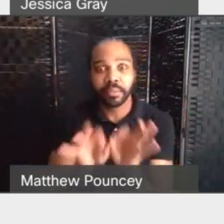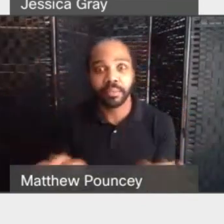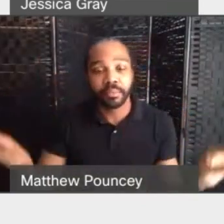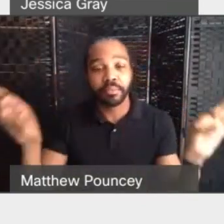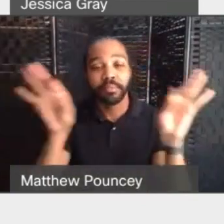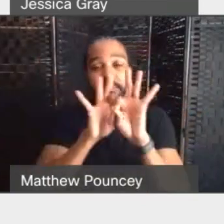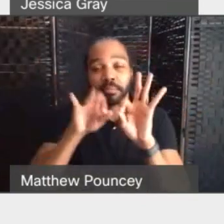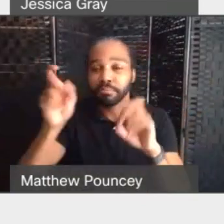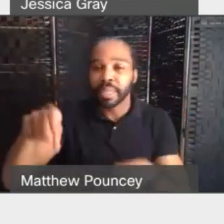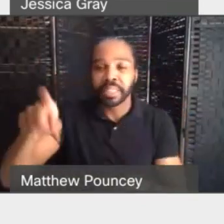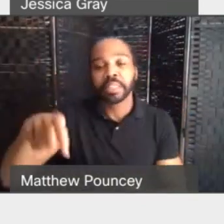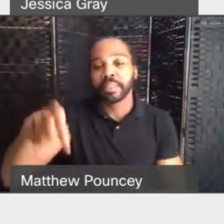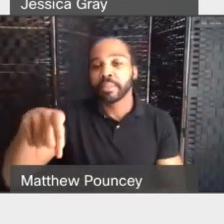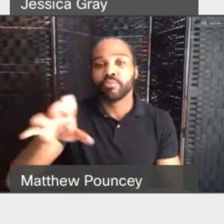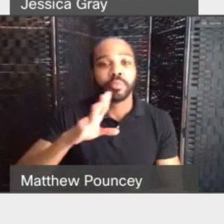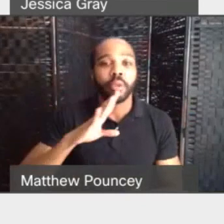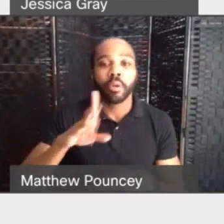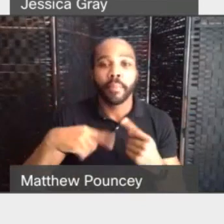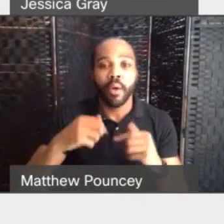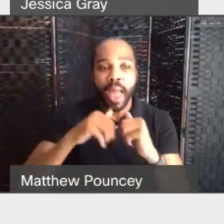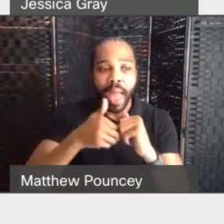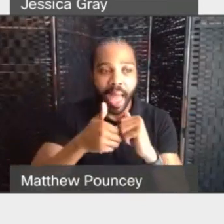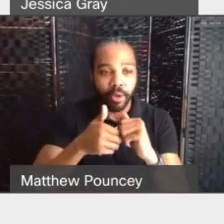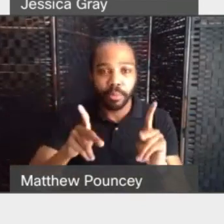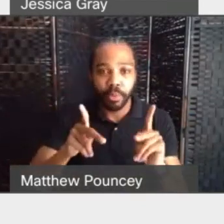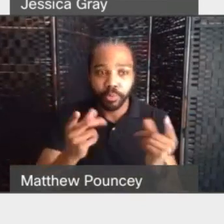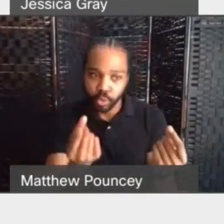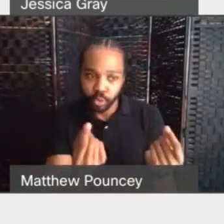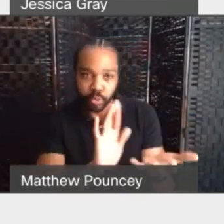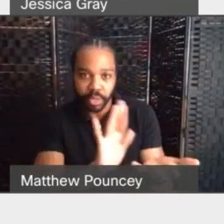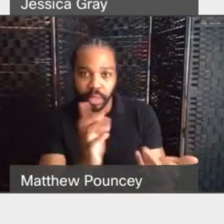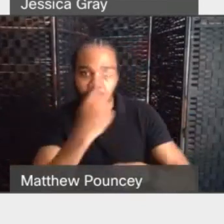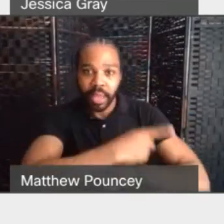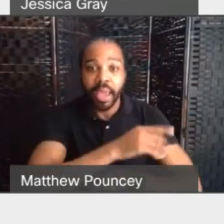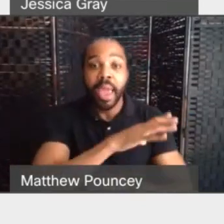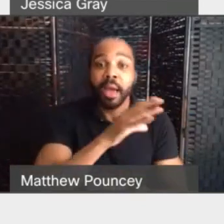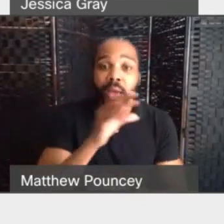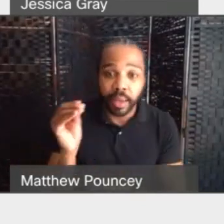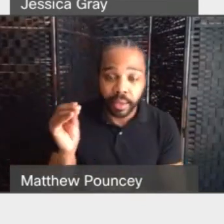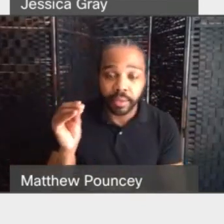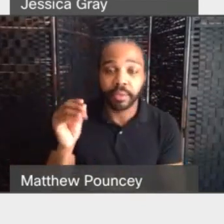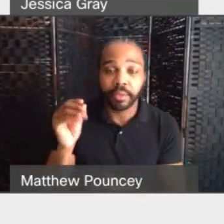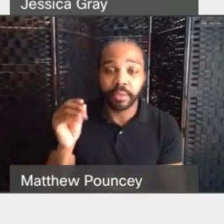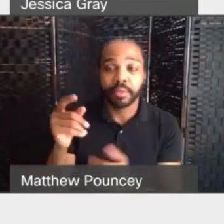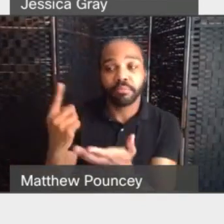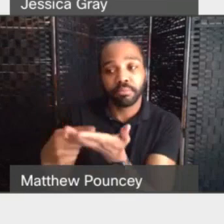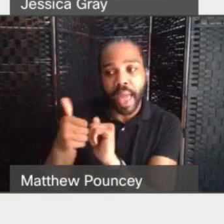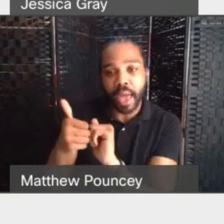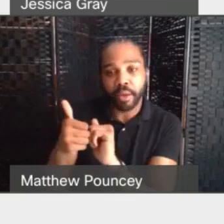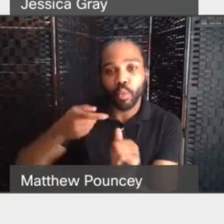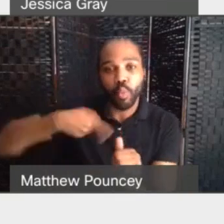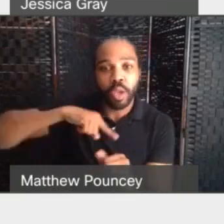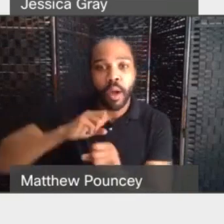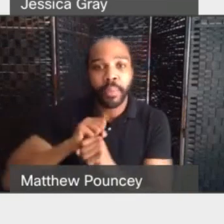be talking about how people spend their days and to be talking about how we ensure that our